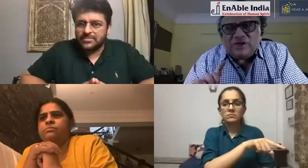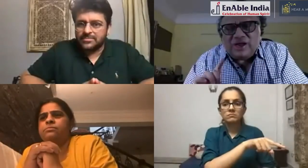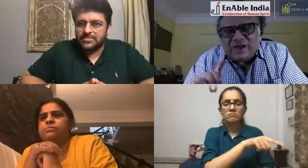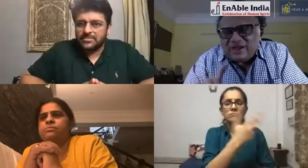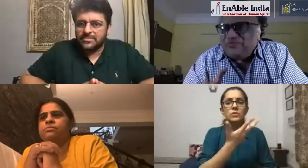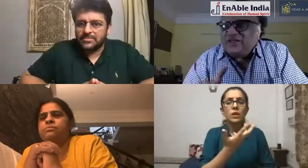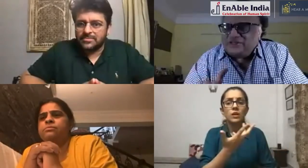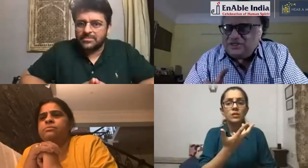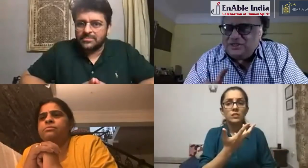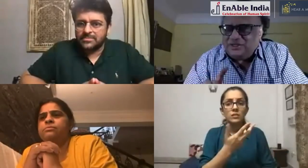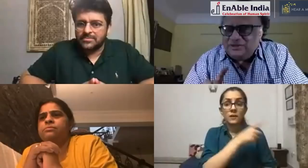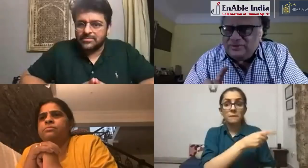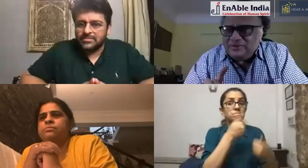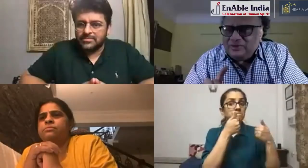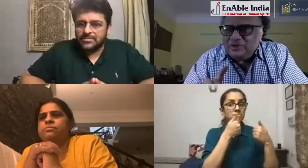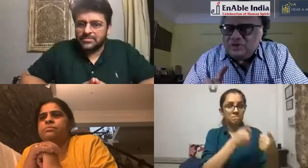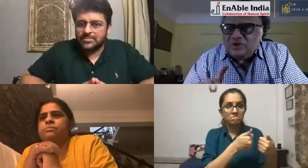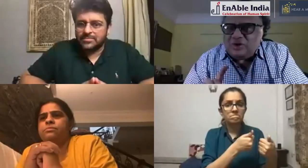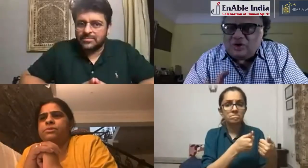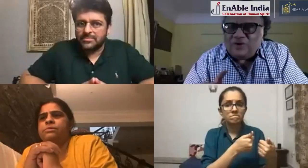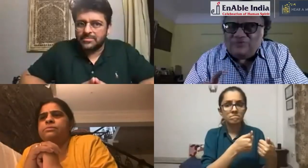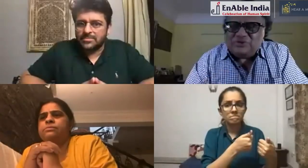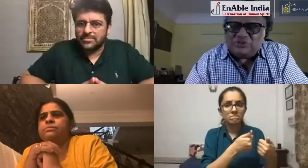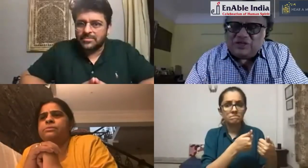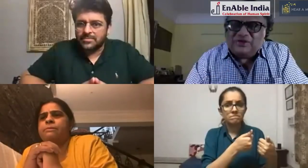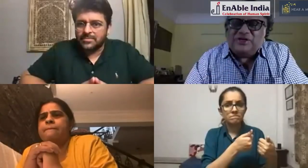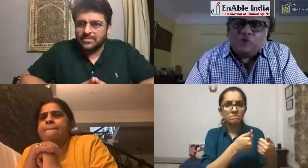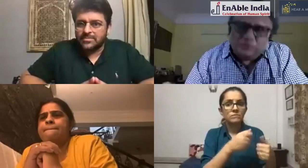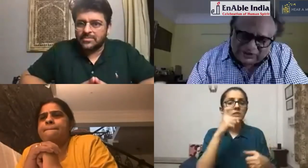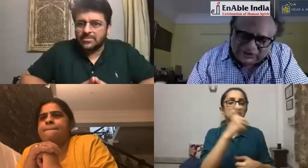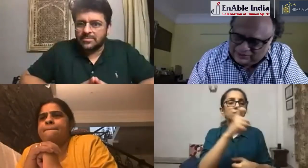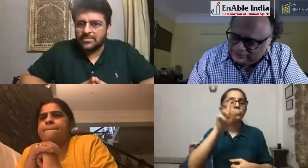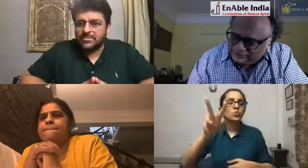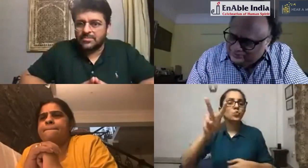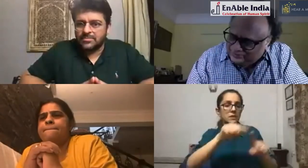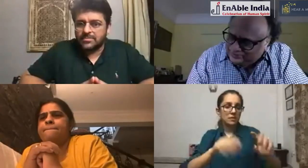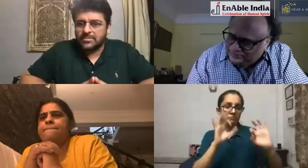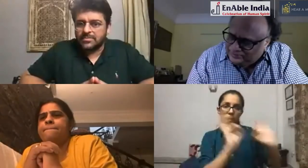showed efficacy of 72%,